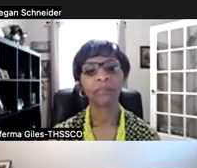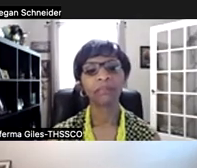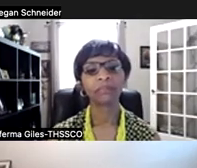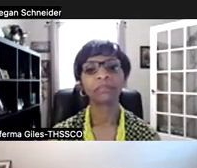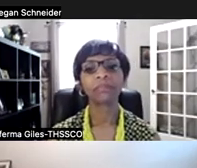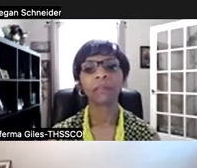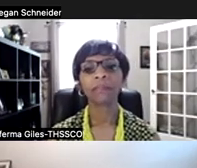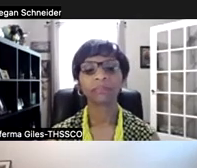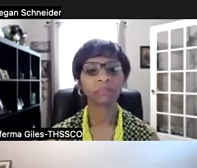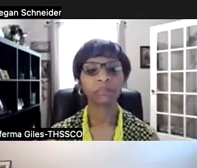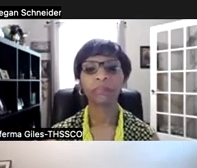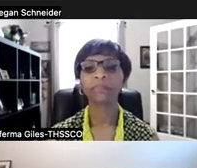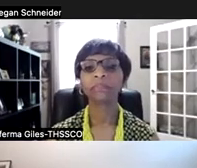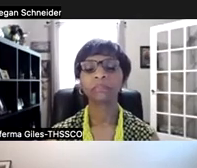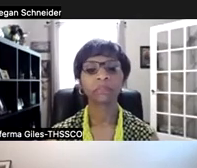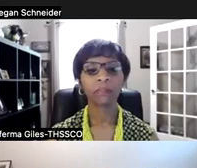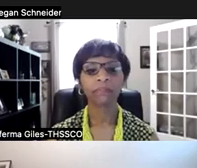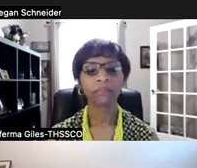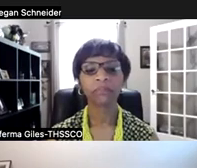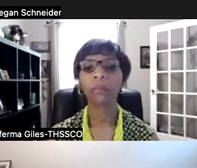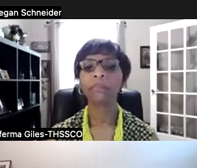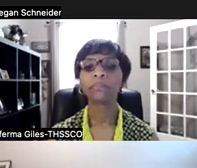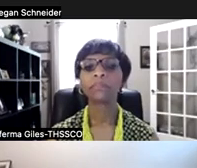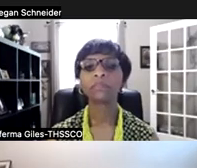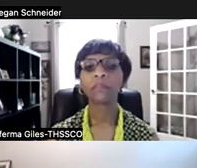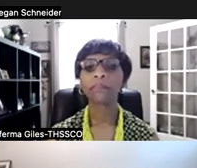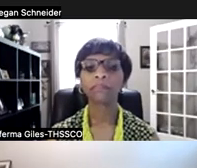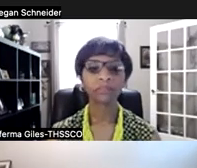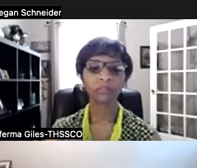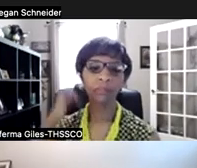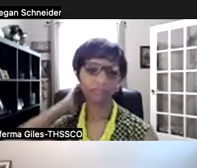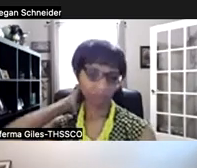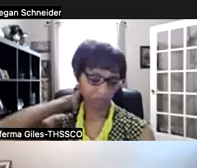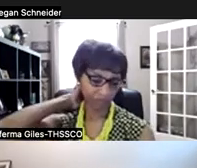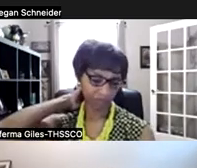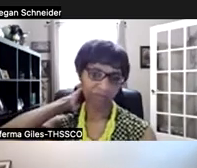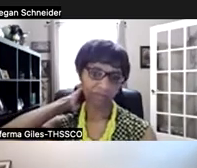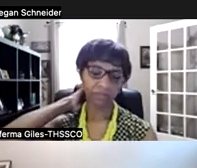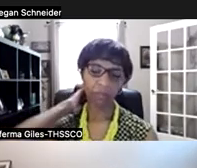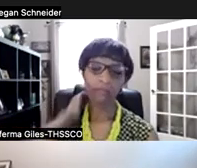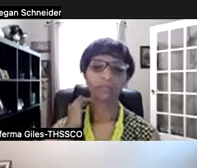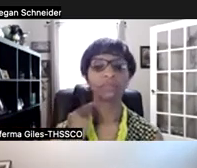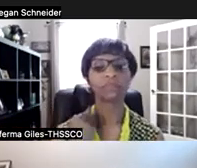I love it. I think we've got a good sense of what you shared. Lovely.